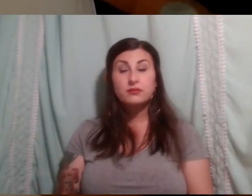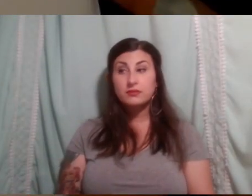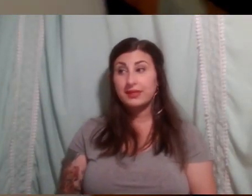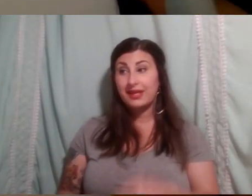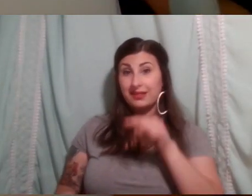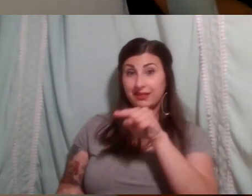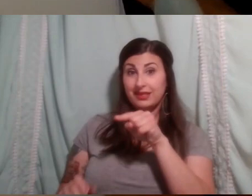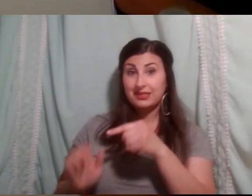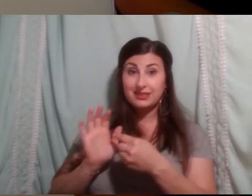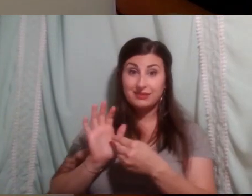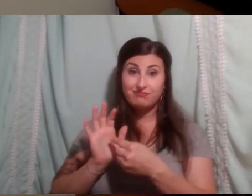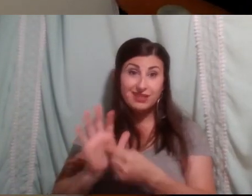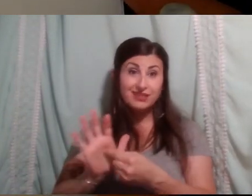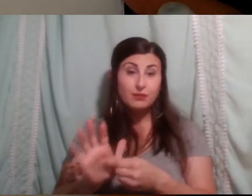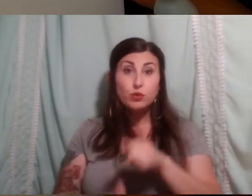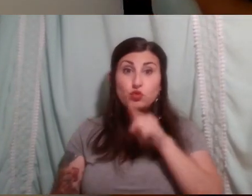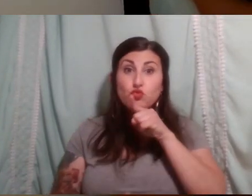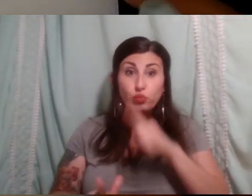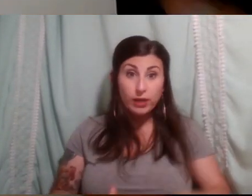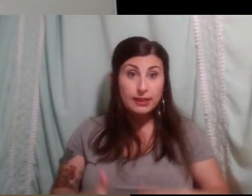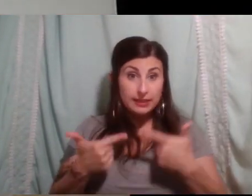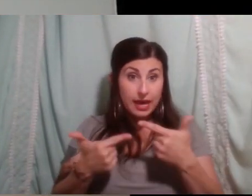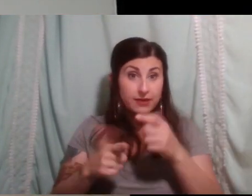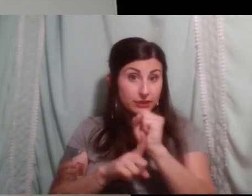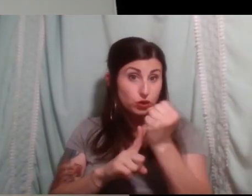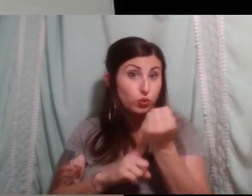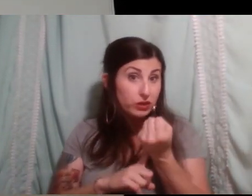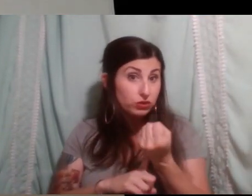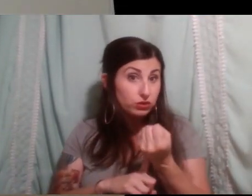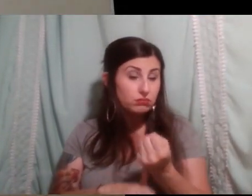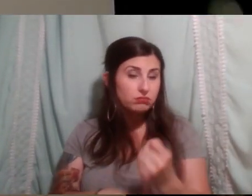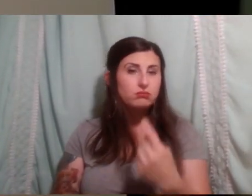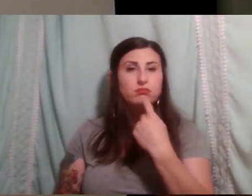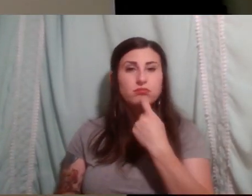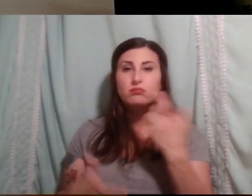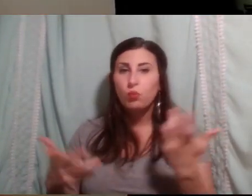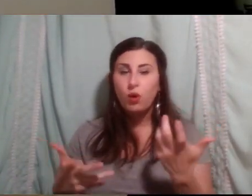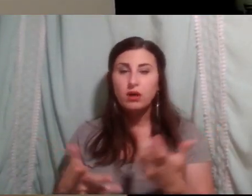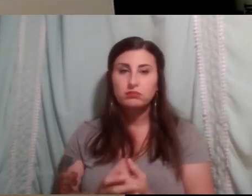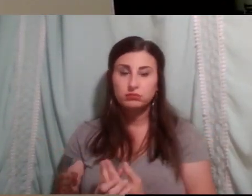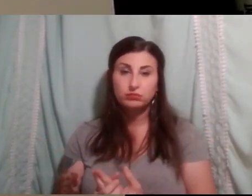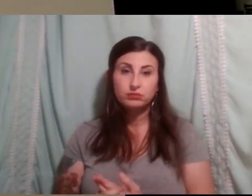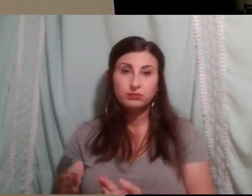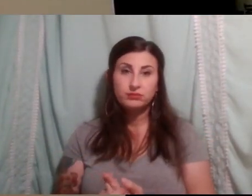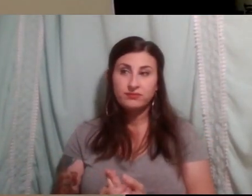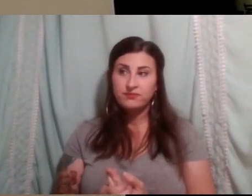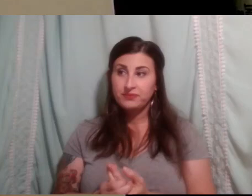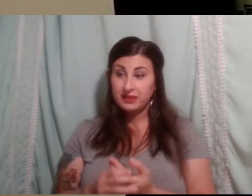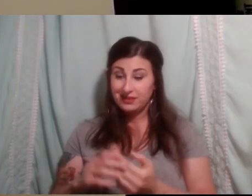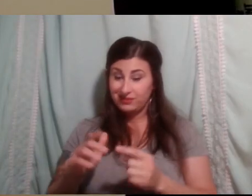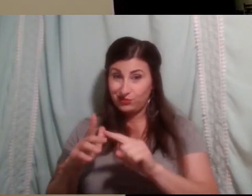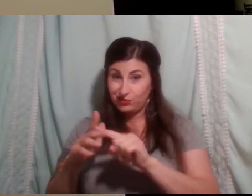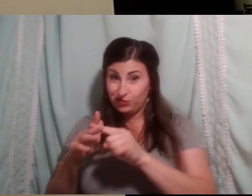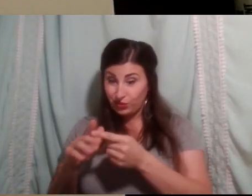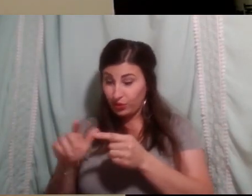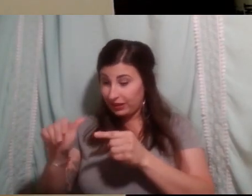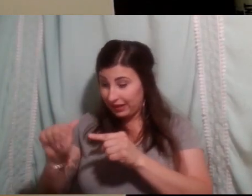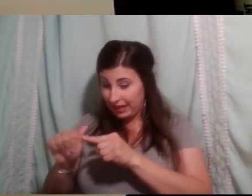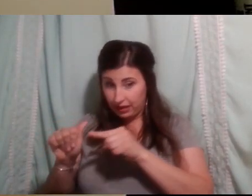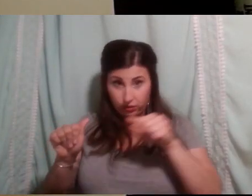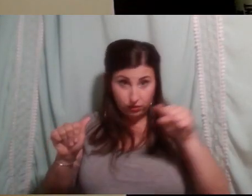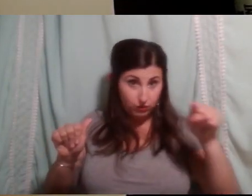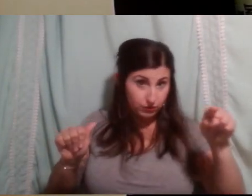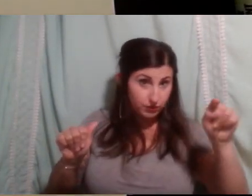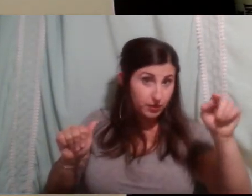Now let's look at this example, a real life situation. So it says, to get from point A